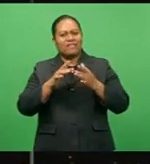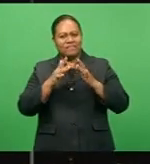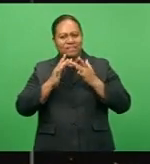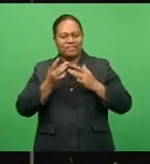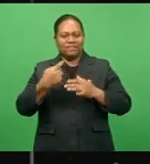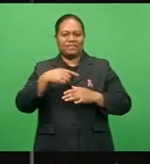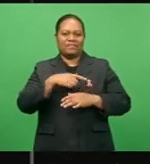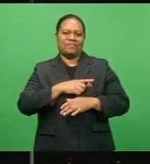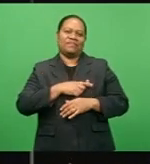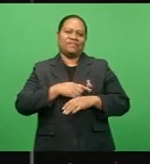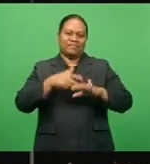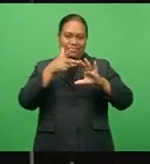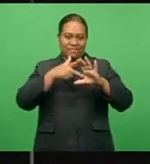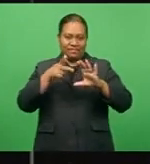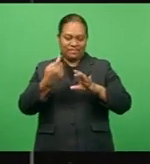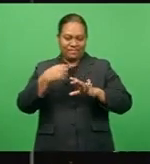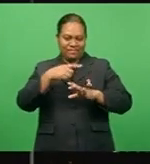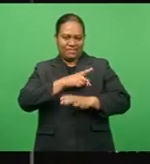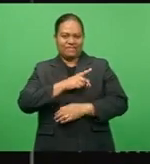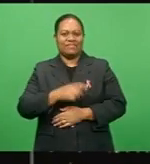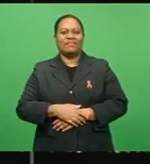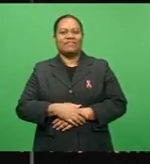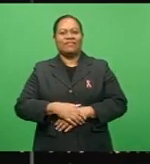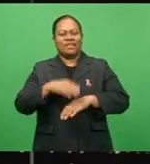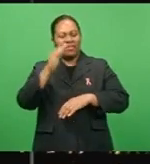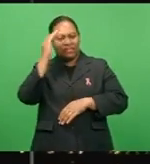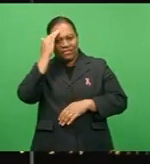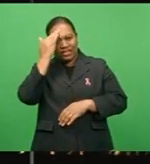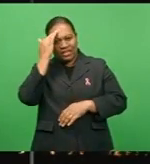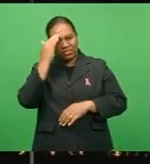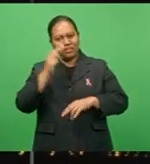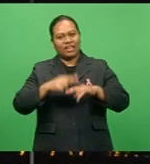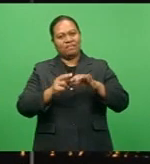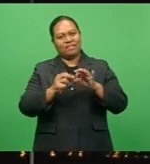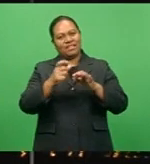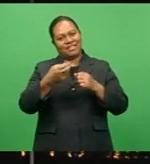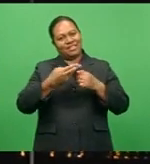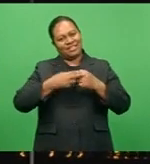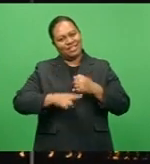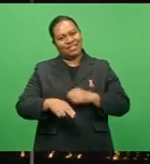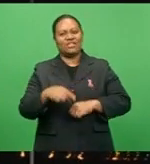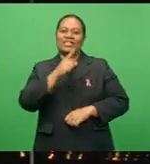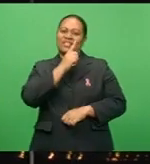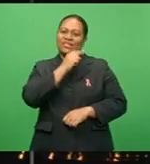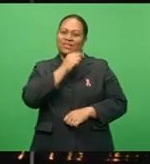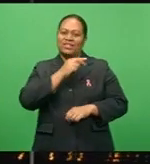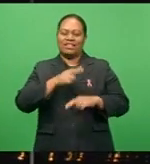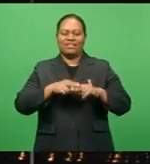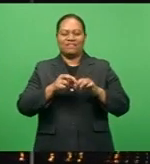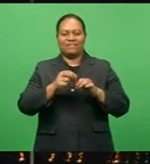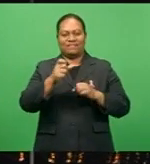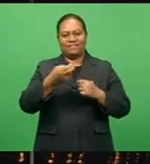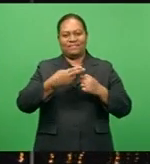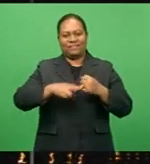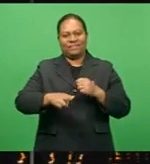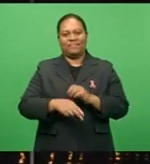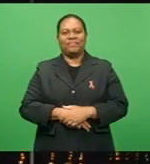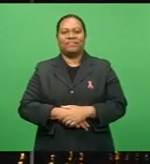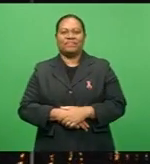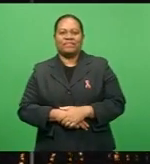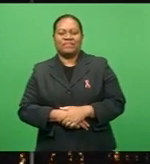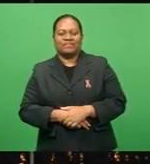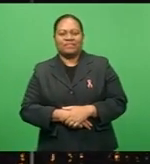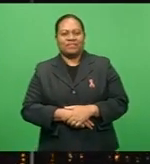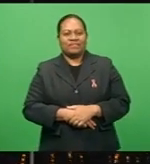with thunderstorms are likely. Brief showers over eastern and interior of Viti. And now our further outlook is for